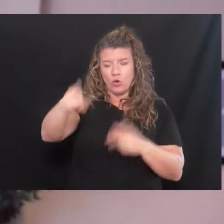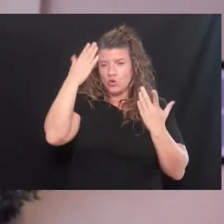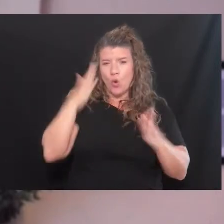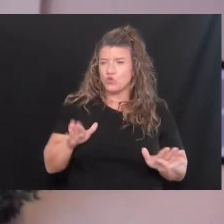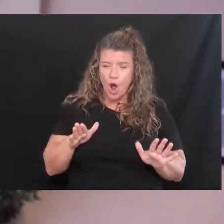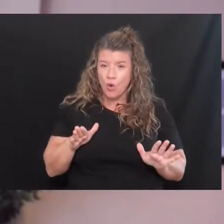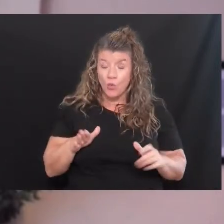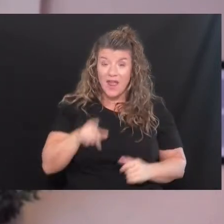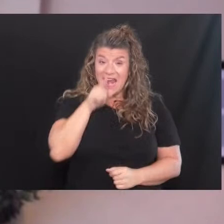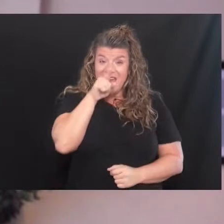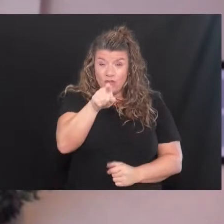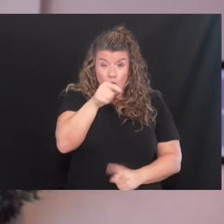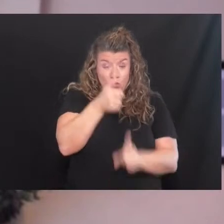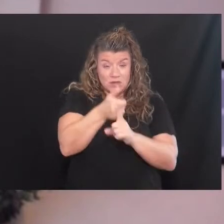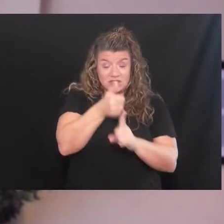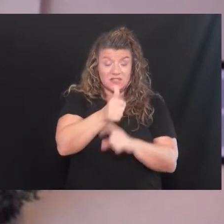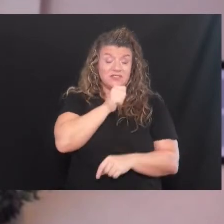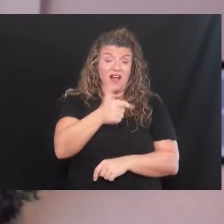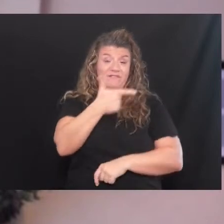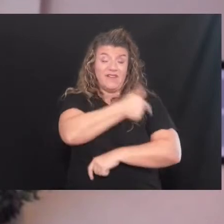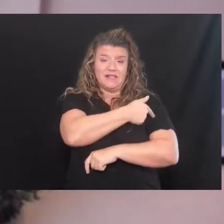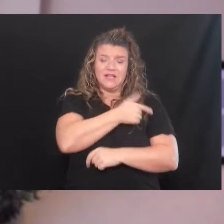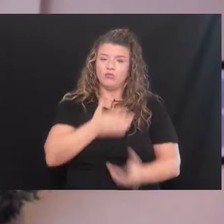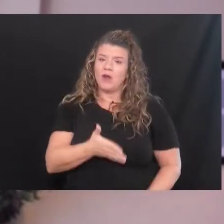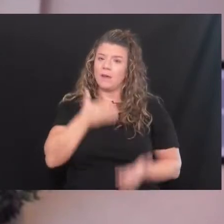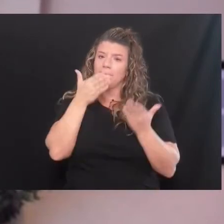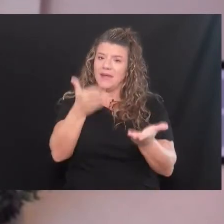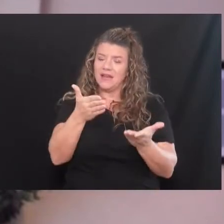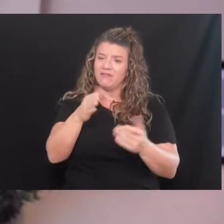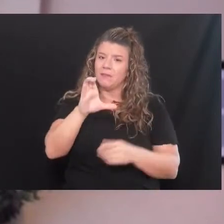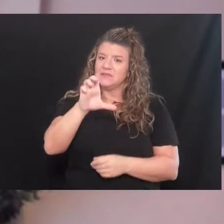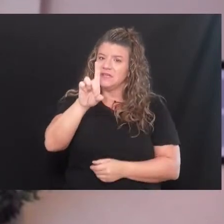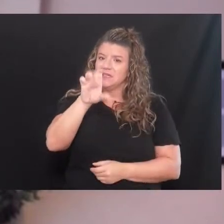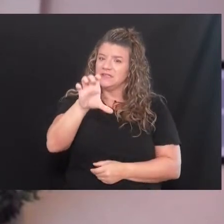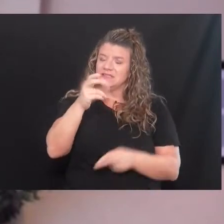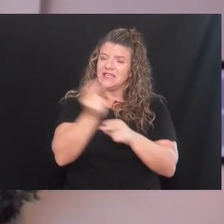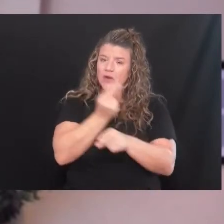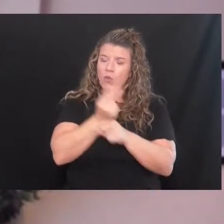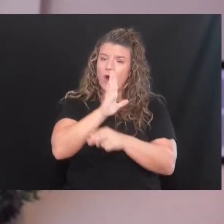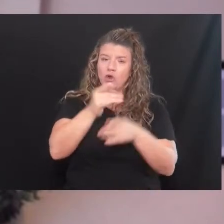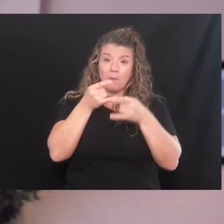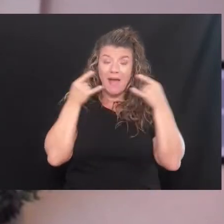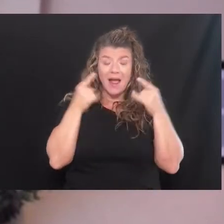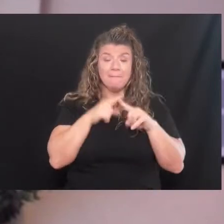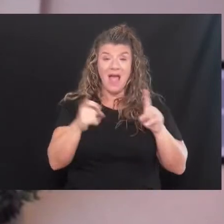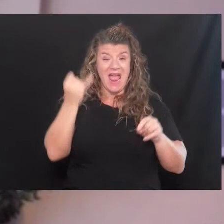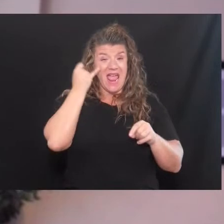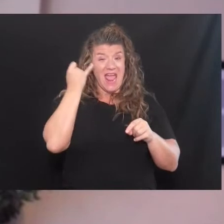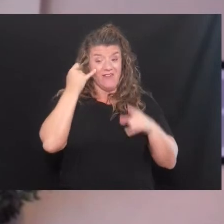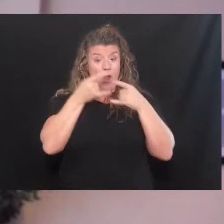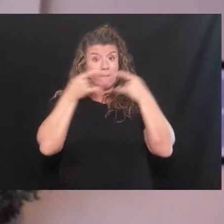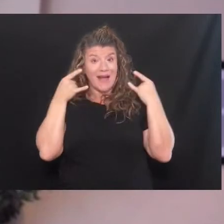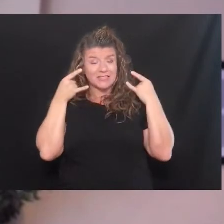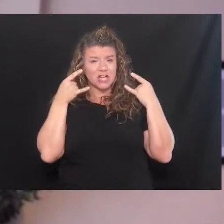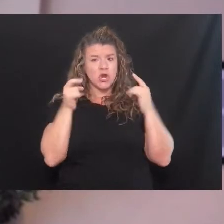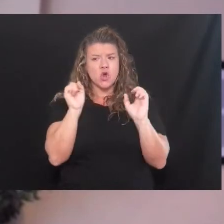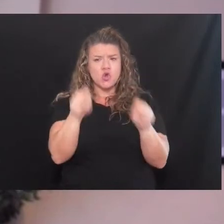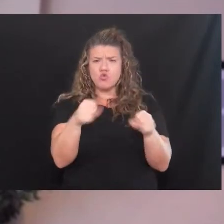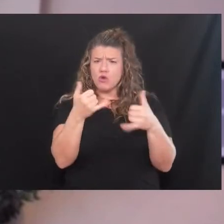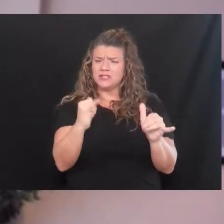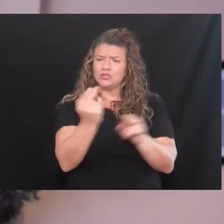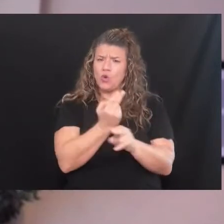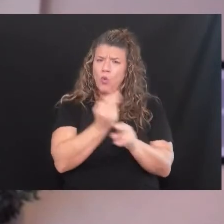if you're not vaccinated, that is absolutely the recommendation of the CDC. But even if you are vaccinated, it could make sense to do